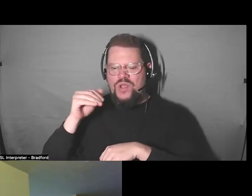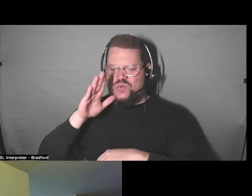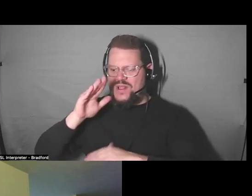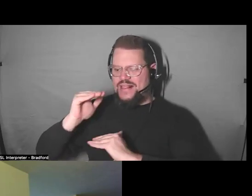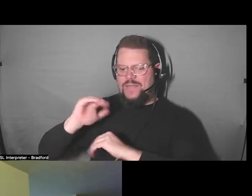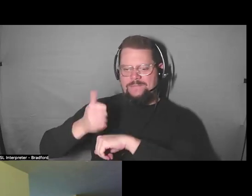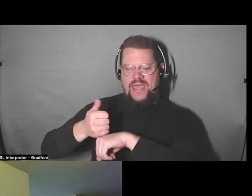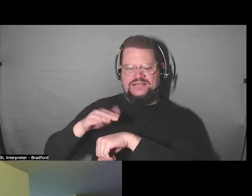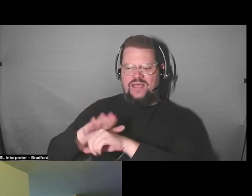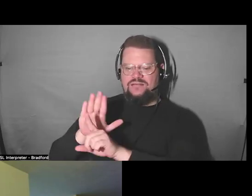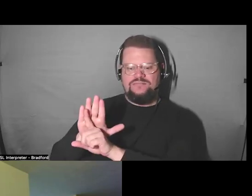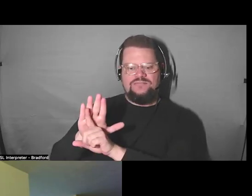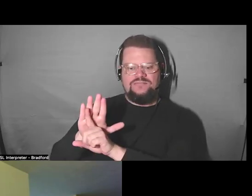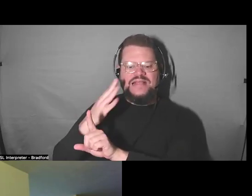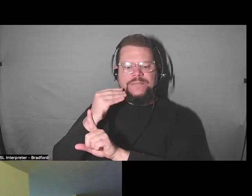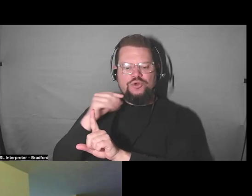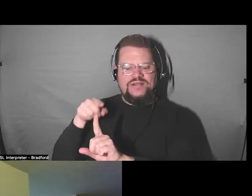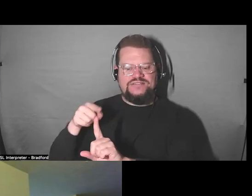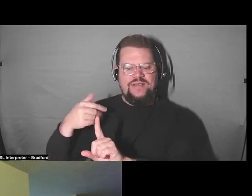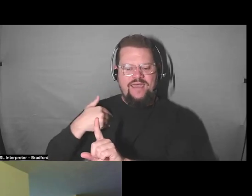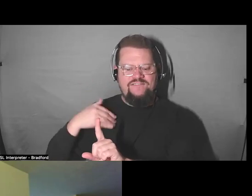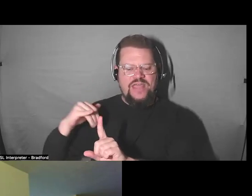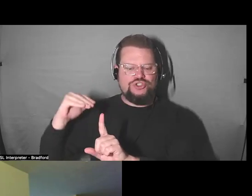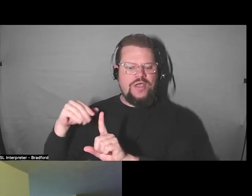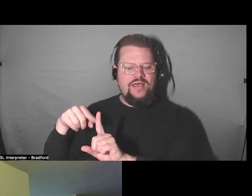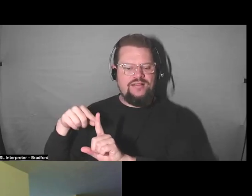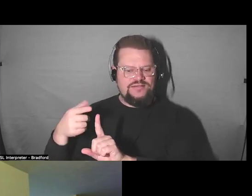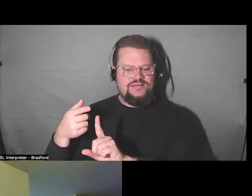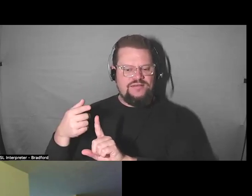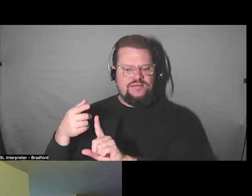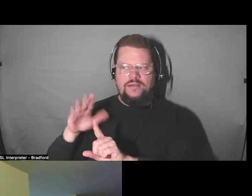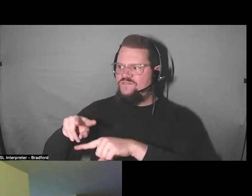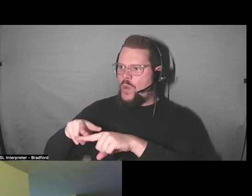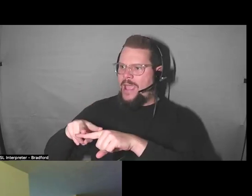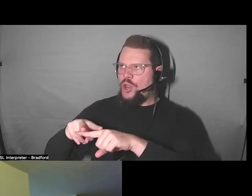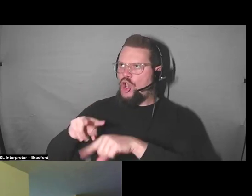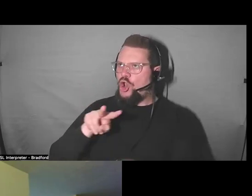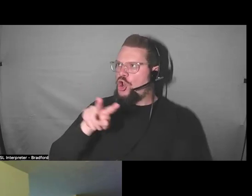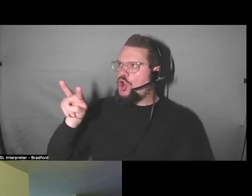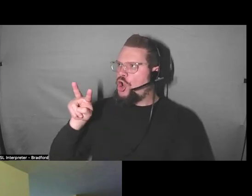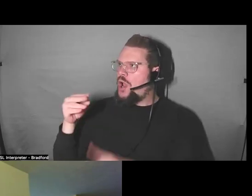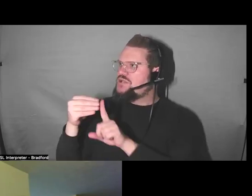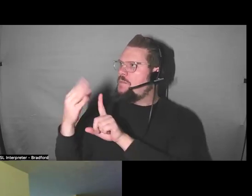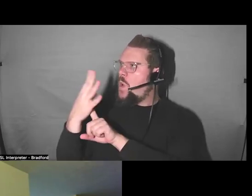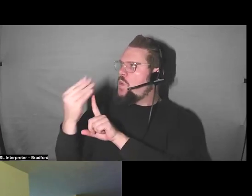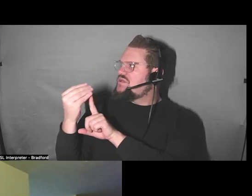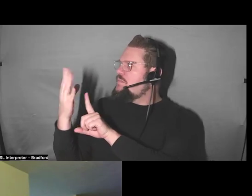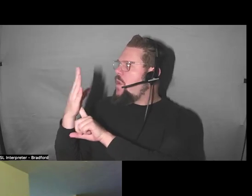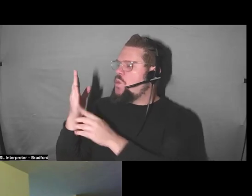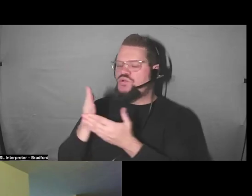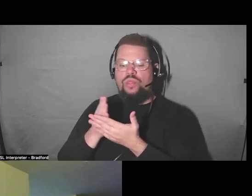the experiences that that child has had, the vocabulary that they have had exposure to through sign